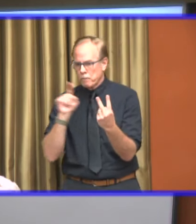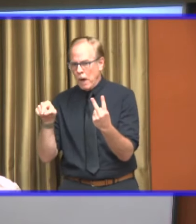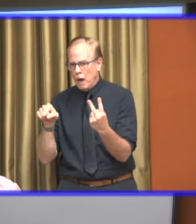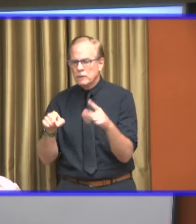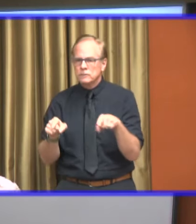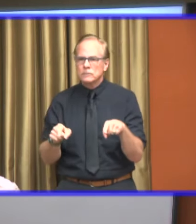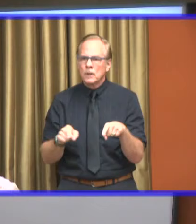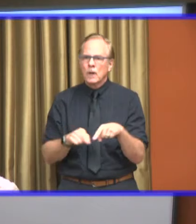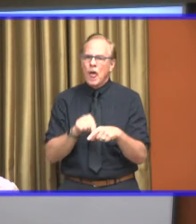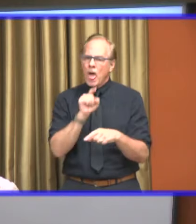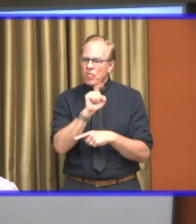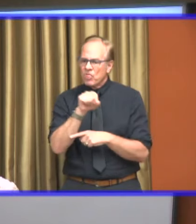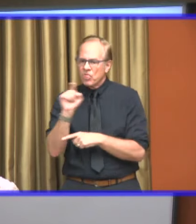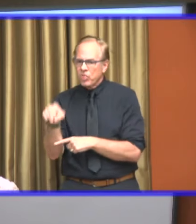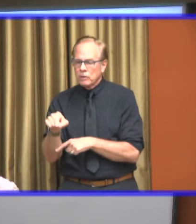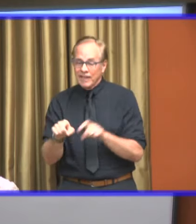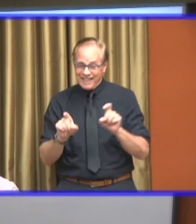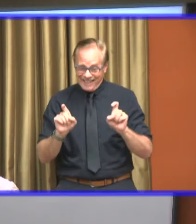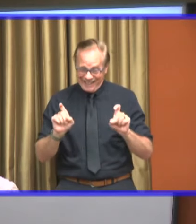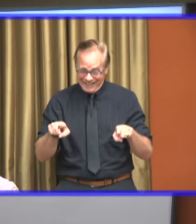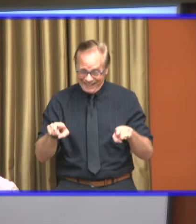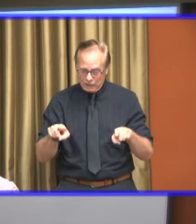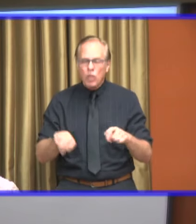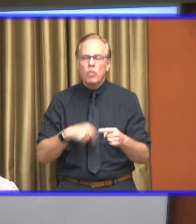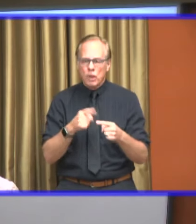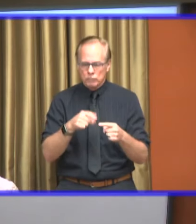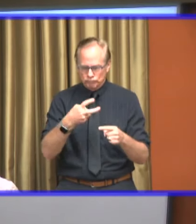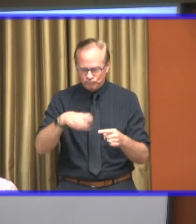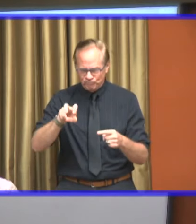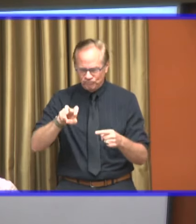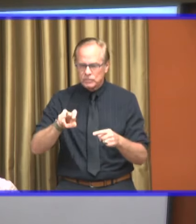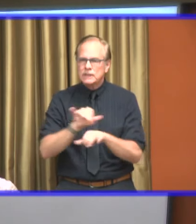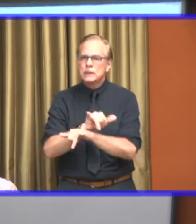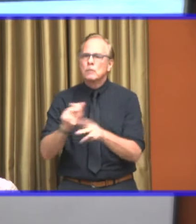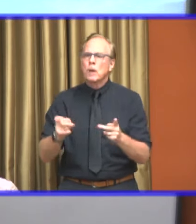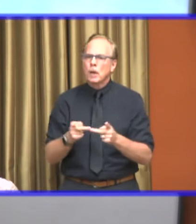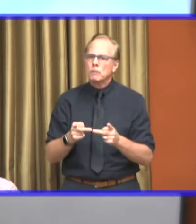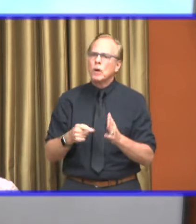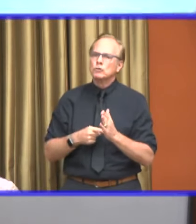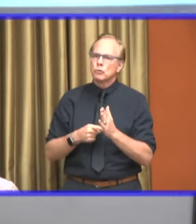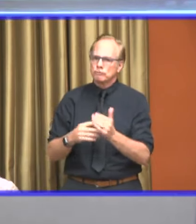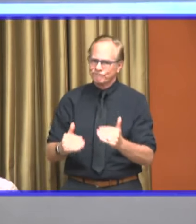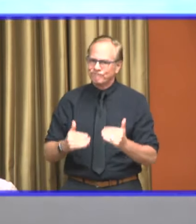of those will land you to the same place. And I'll show you what that screen looks like.